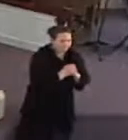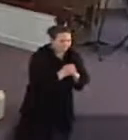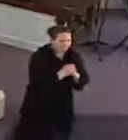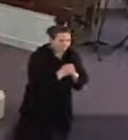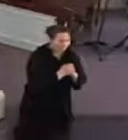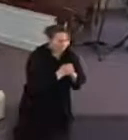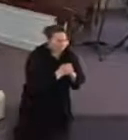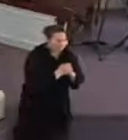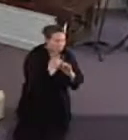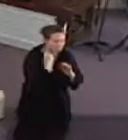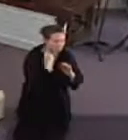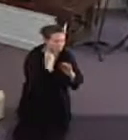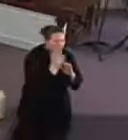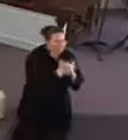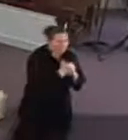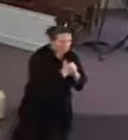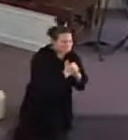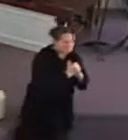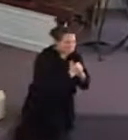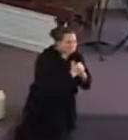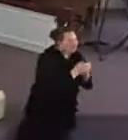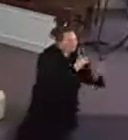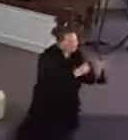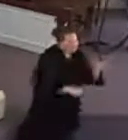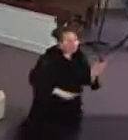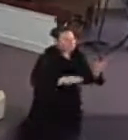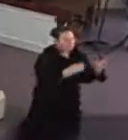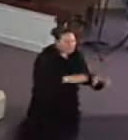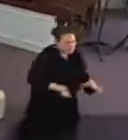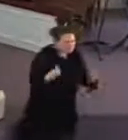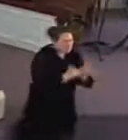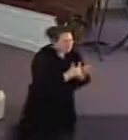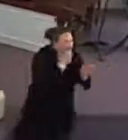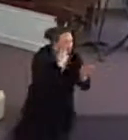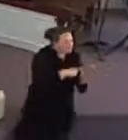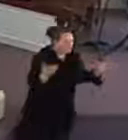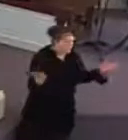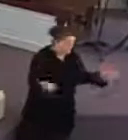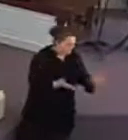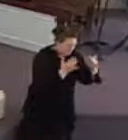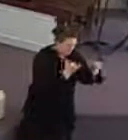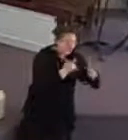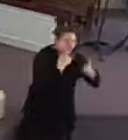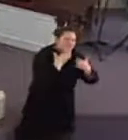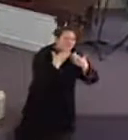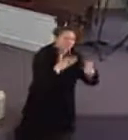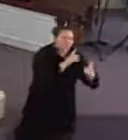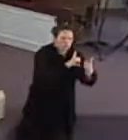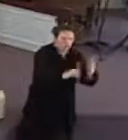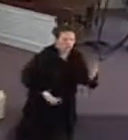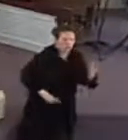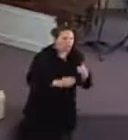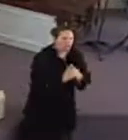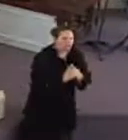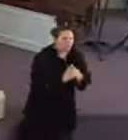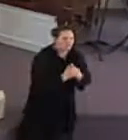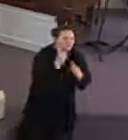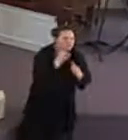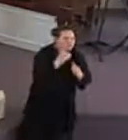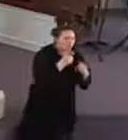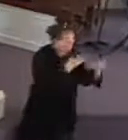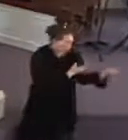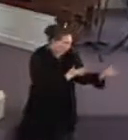Come on, the Lord's done that for every one of us in this house today. We ought to lift our hands again and say, thank you, Lord. Thank you, Lord. Thank you, Lord, that you have deferred